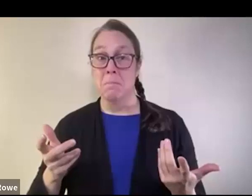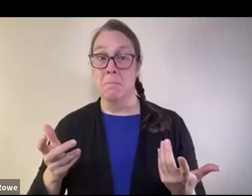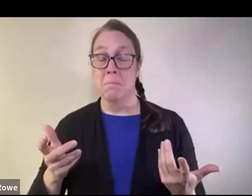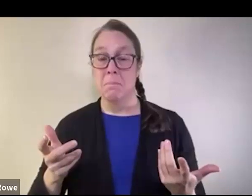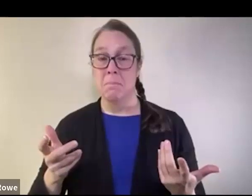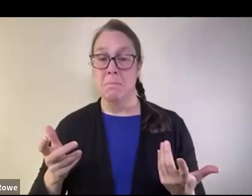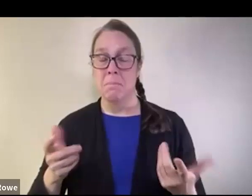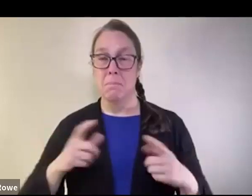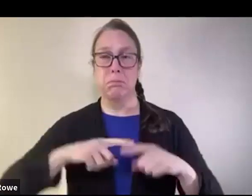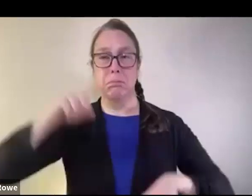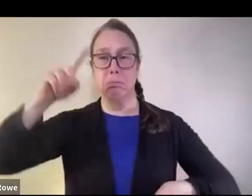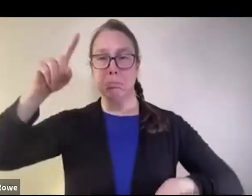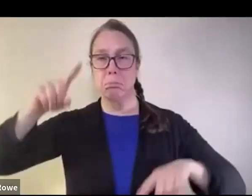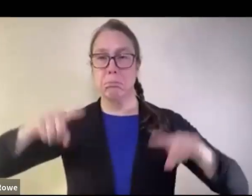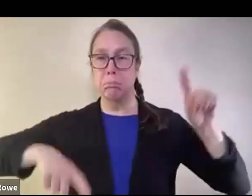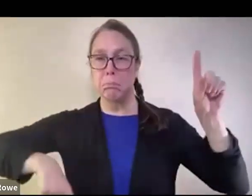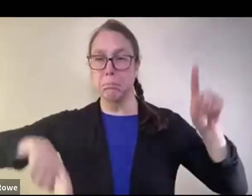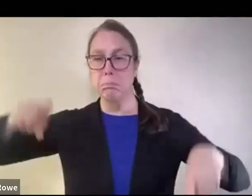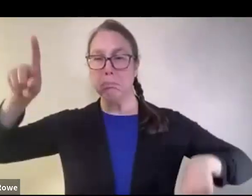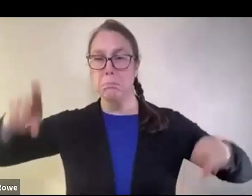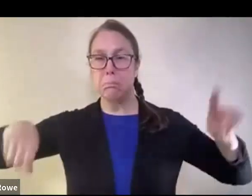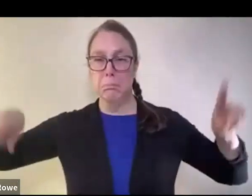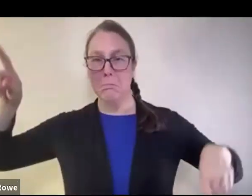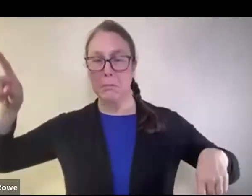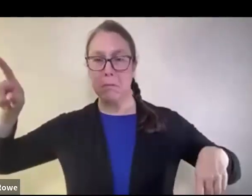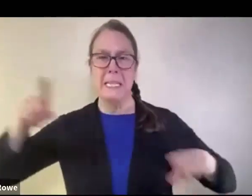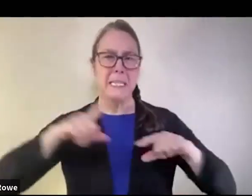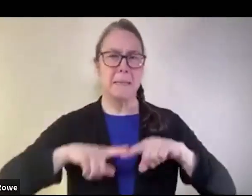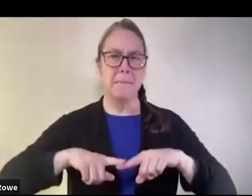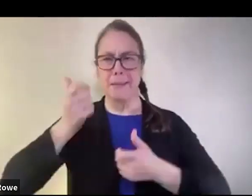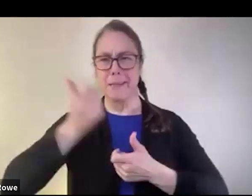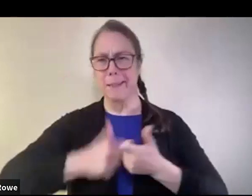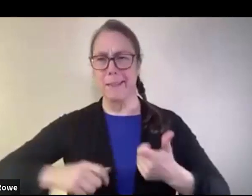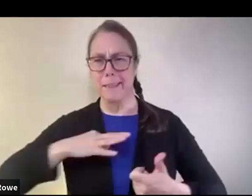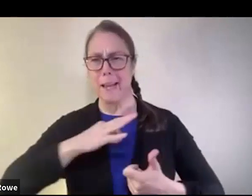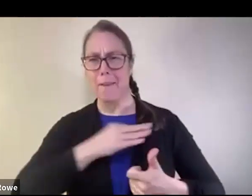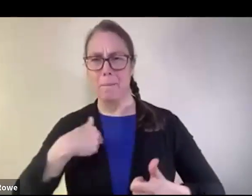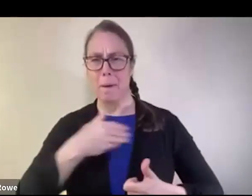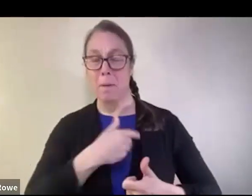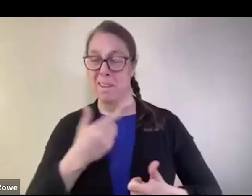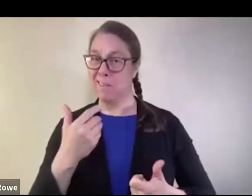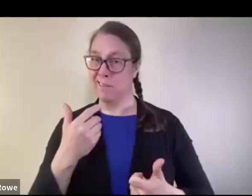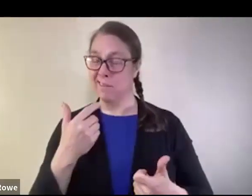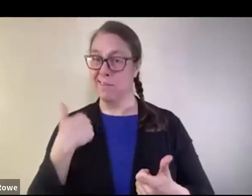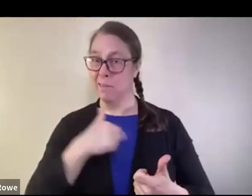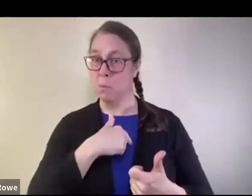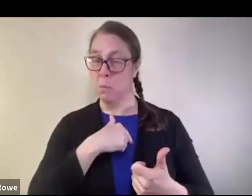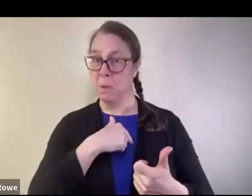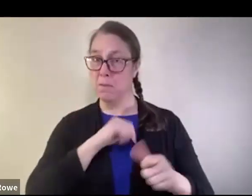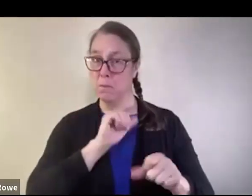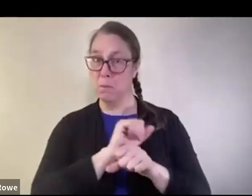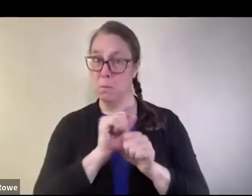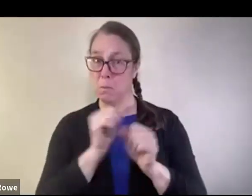they vary from staff to staff. We have worked with 3 different